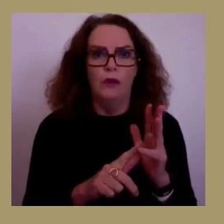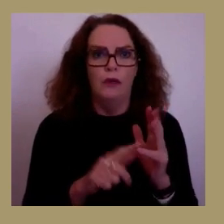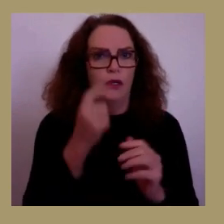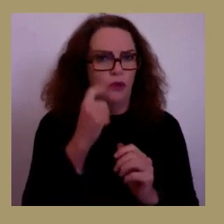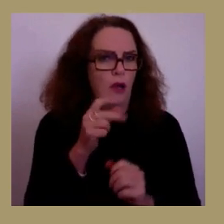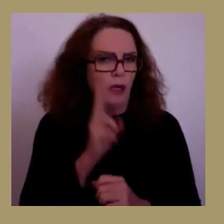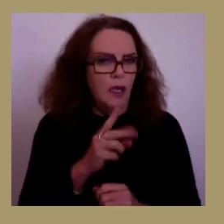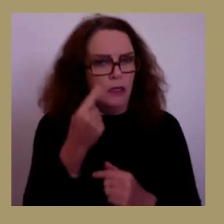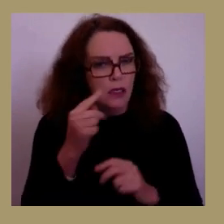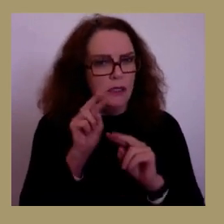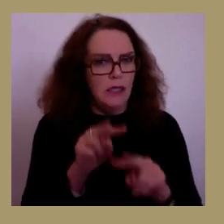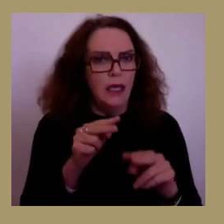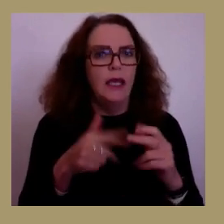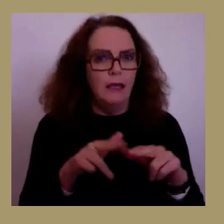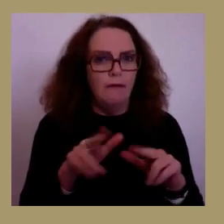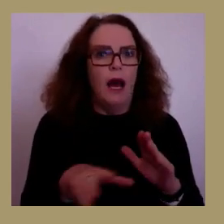also as well.